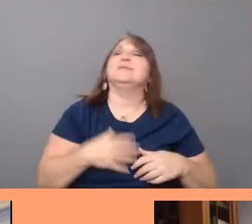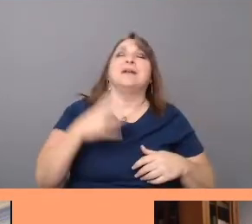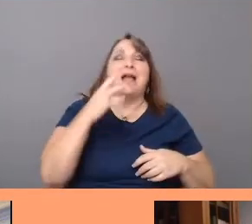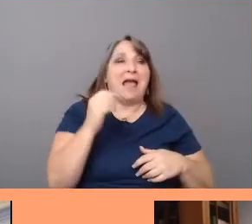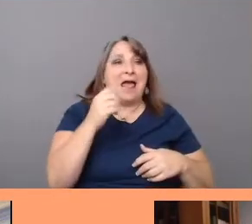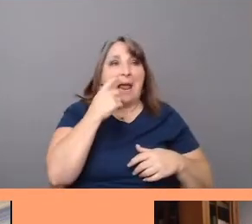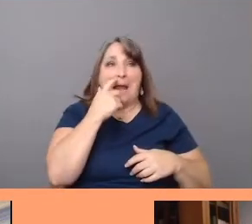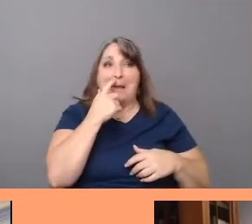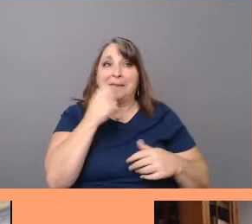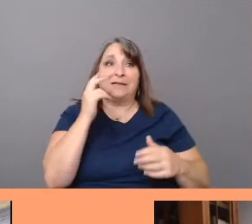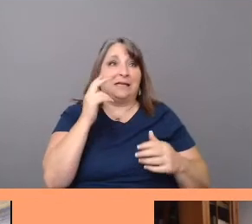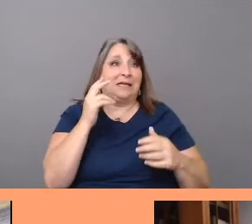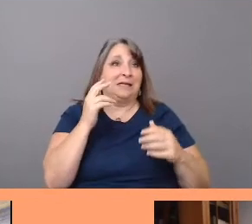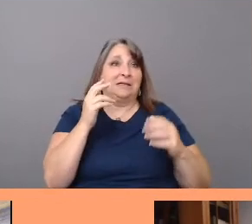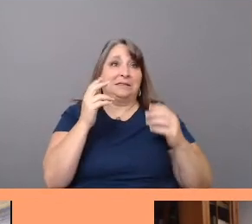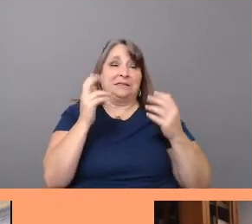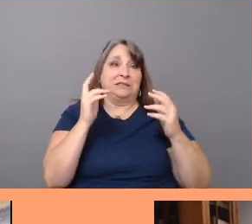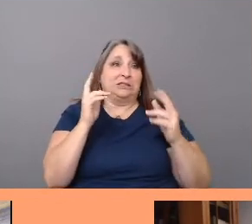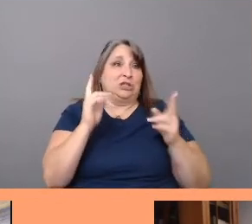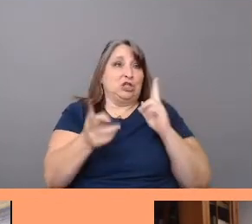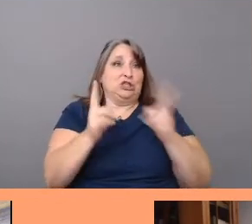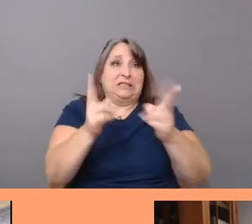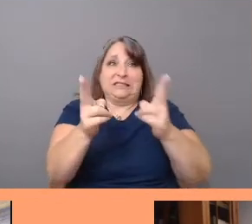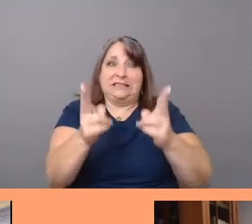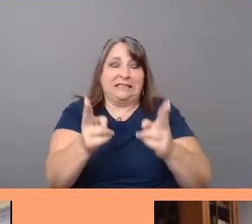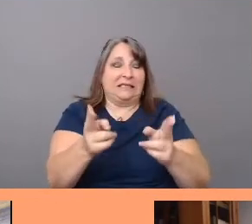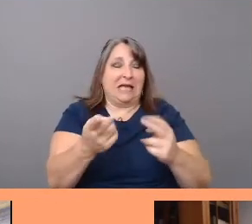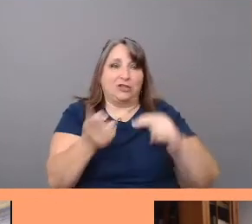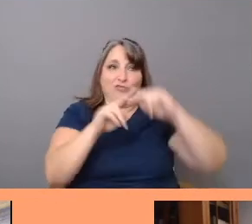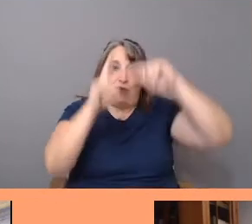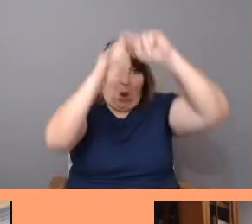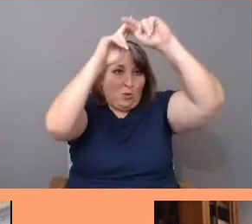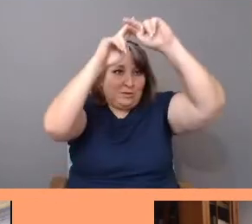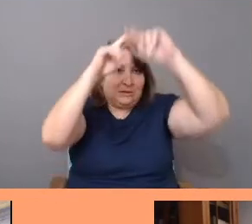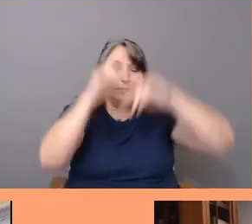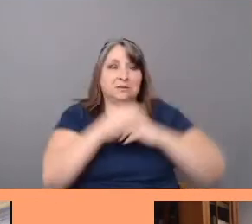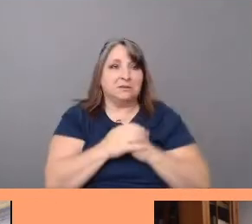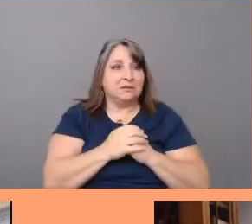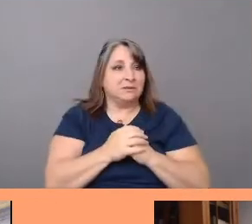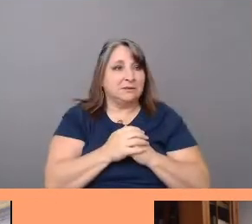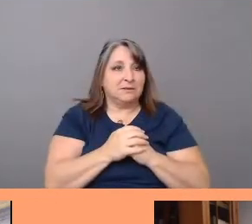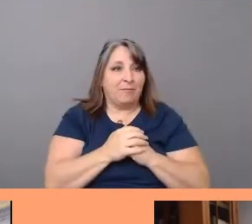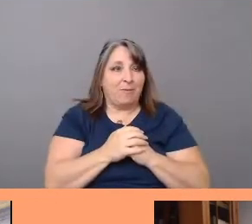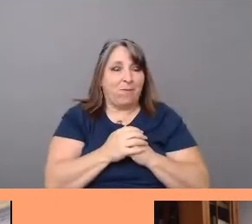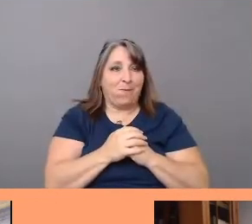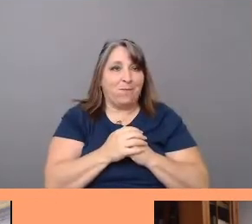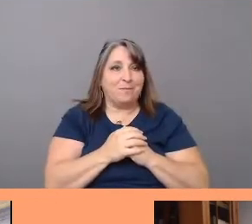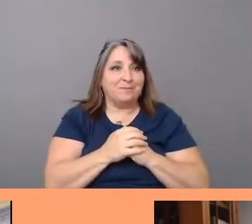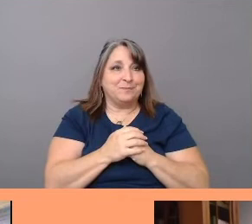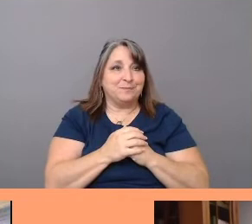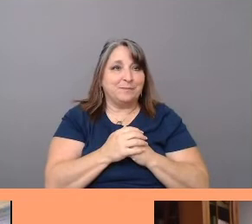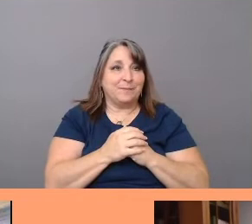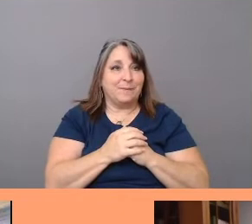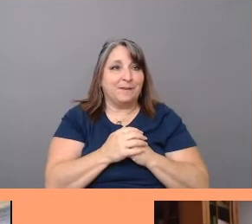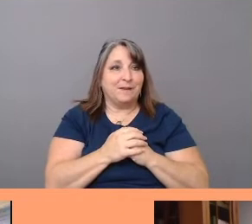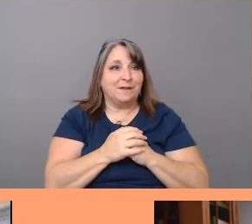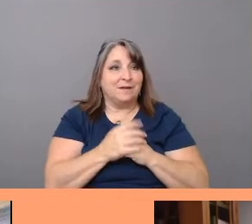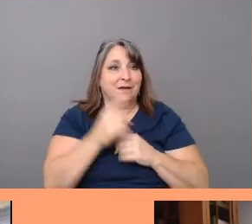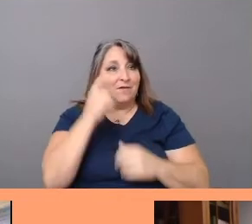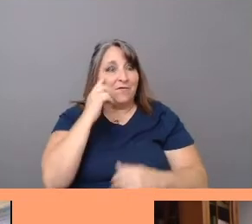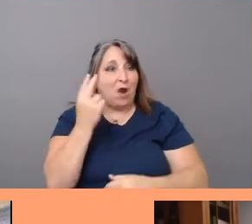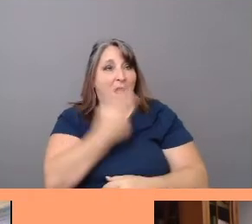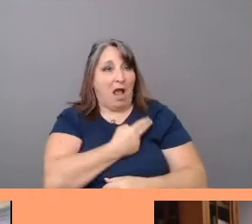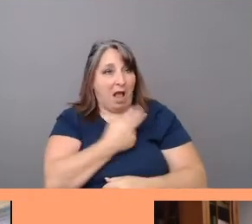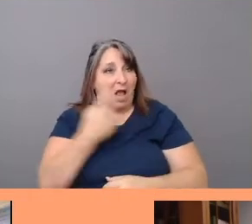grown. We have, I think, it's been for all of us, we have been having these